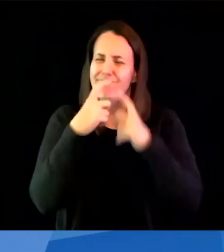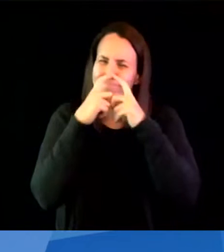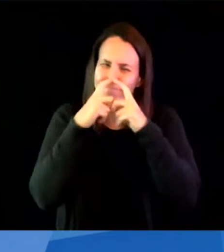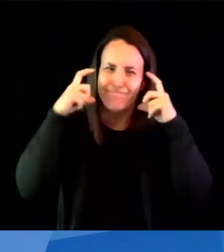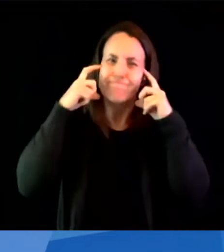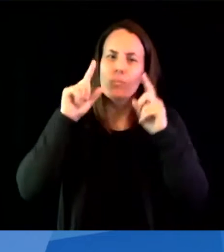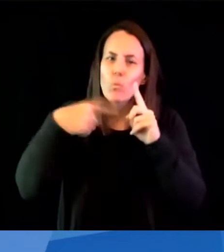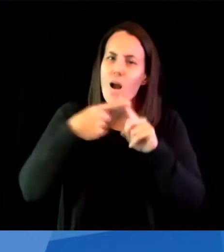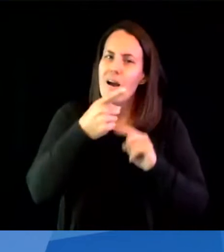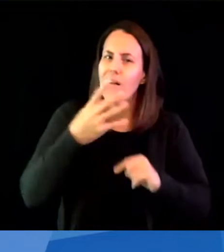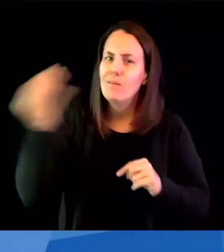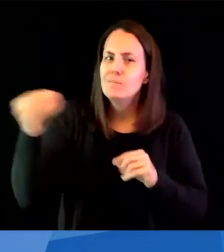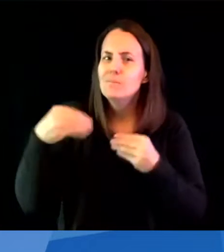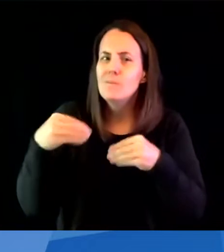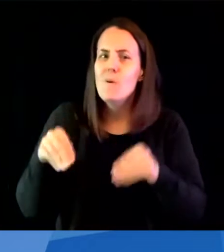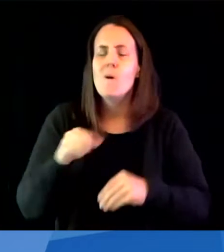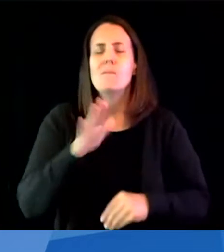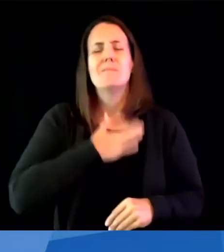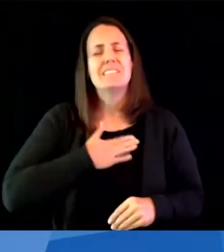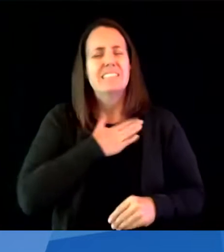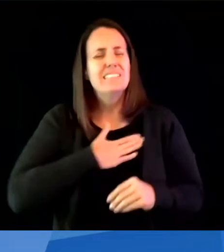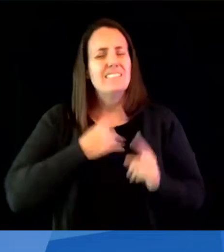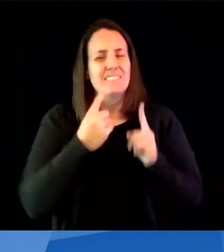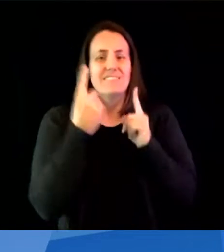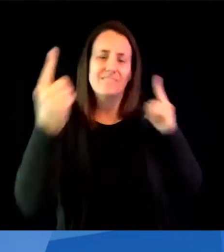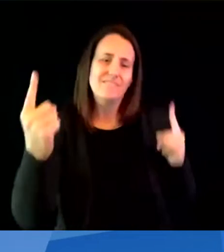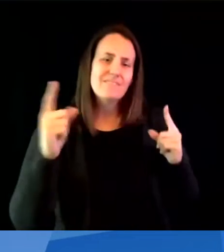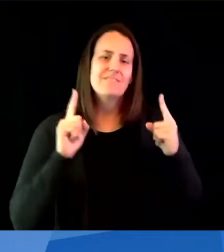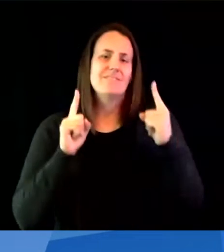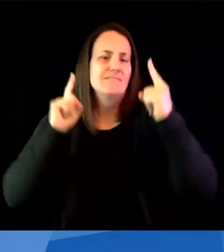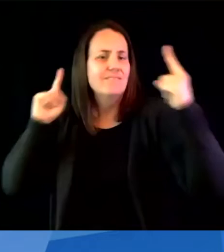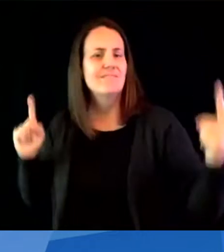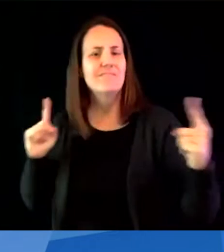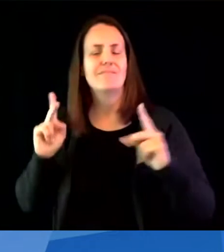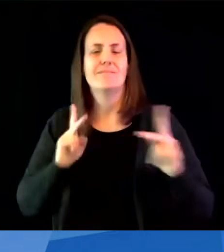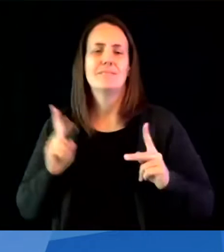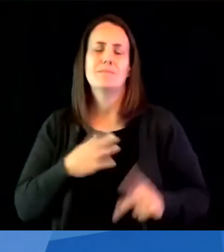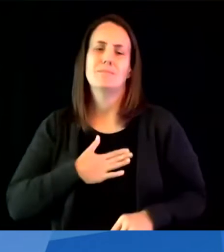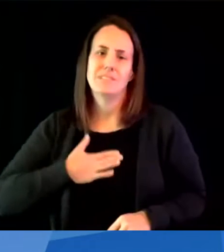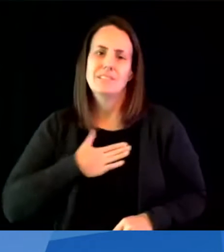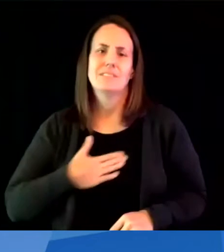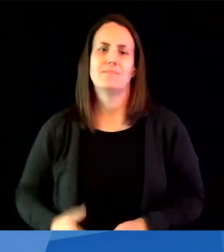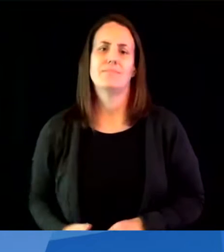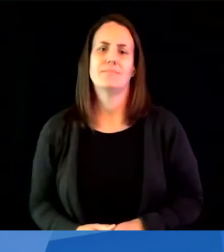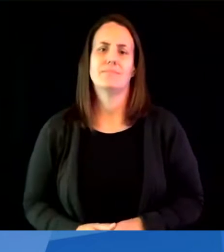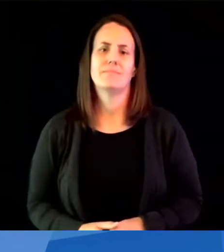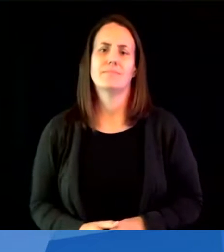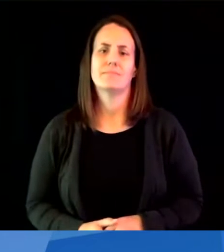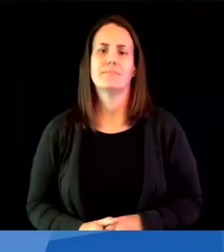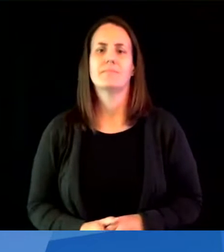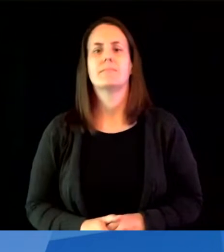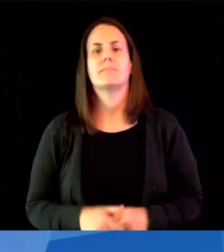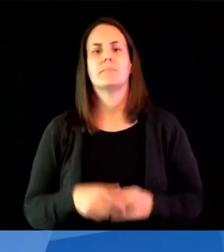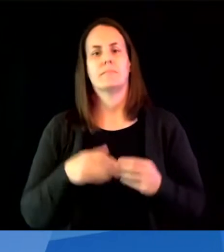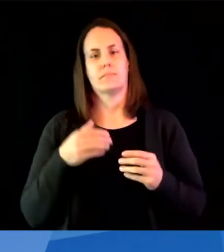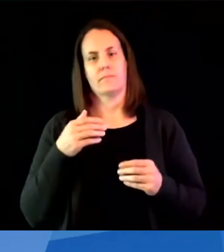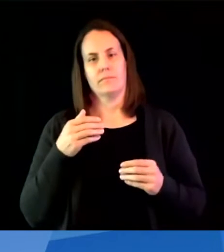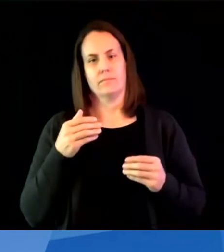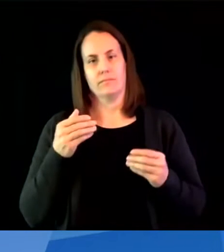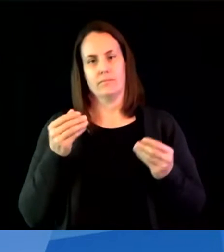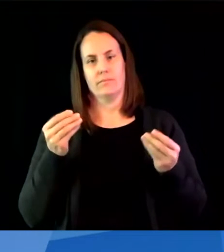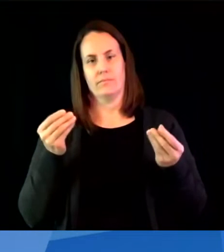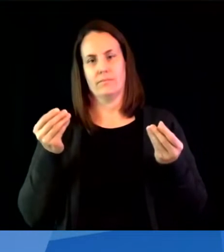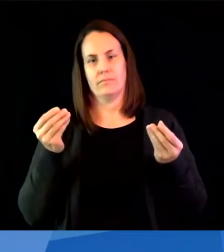Thank you. And we will move on now, again, focusing on the alternate care facility as we have Deb here with Julie. Let's go to David